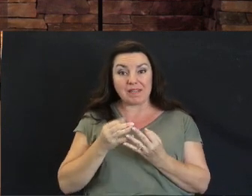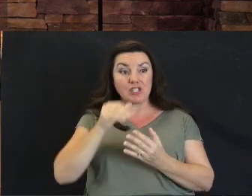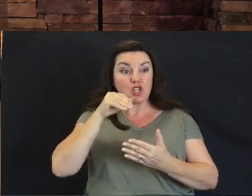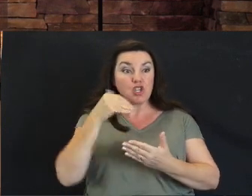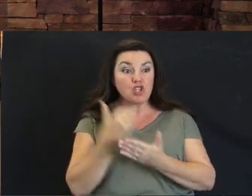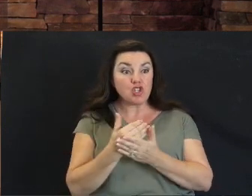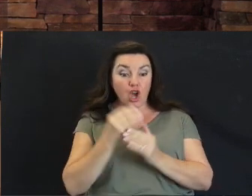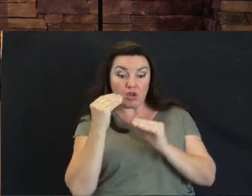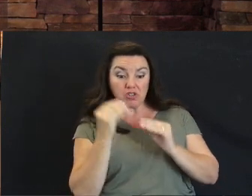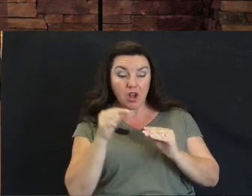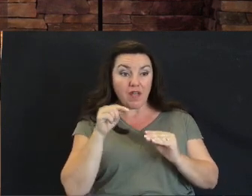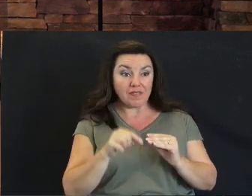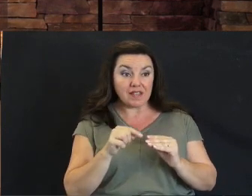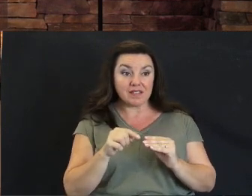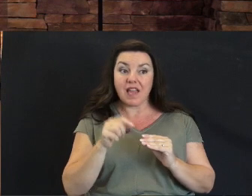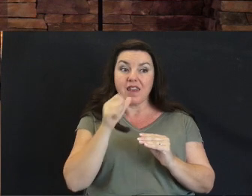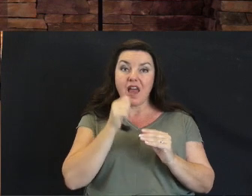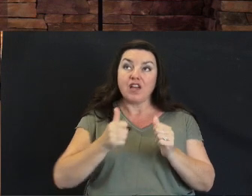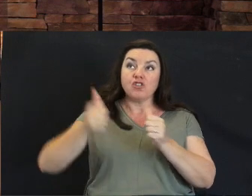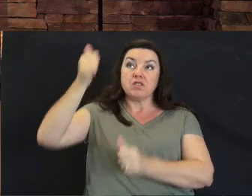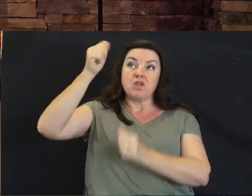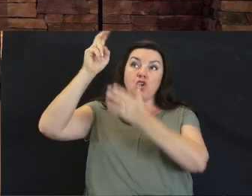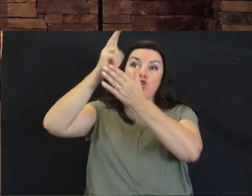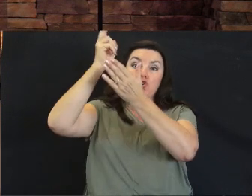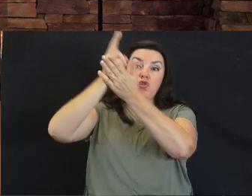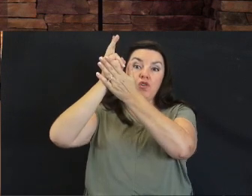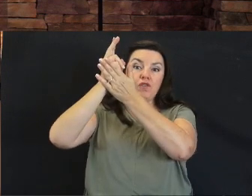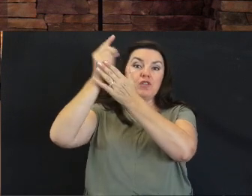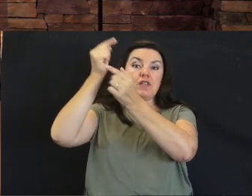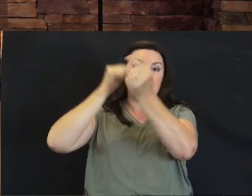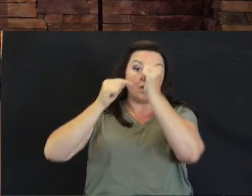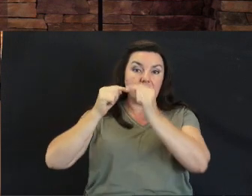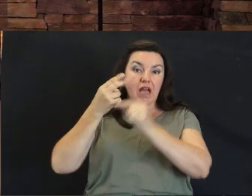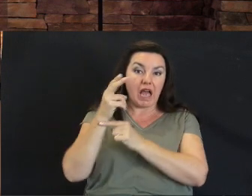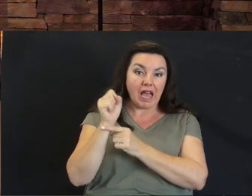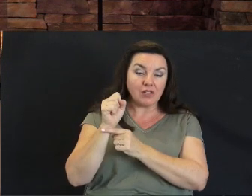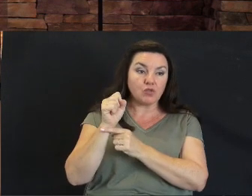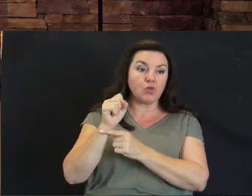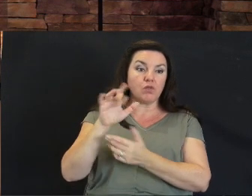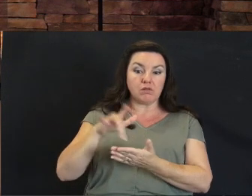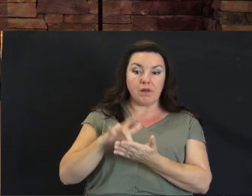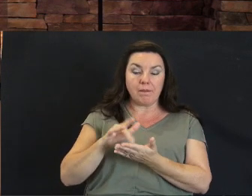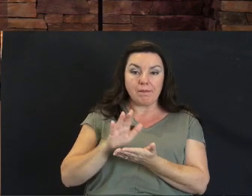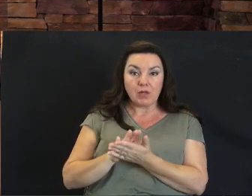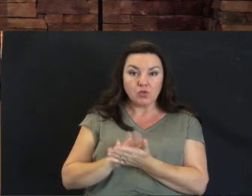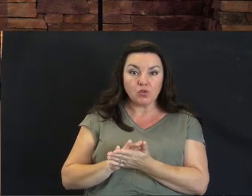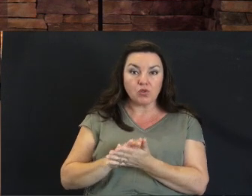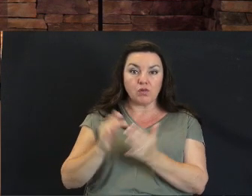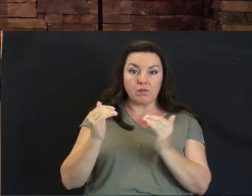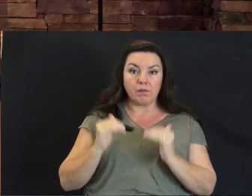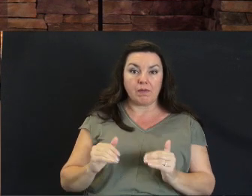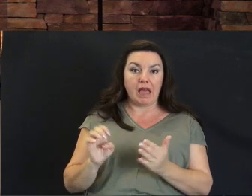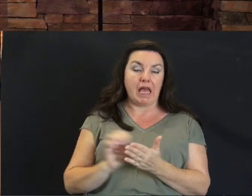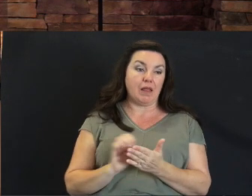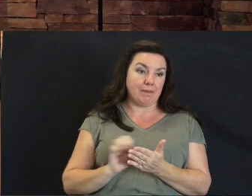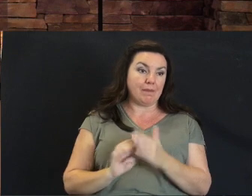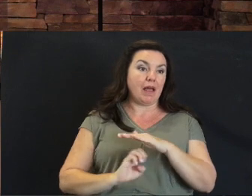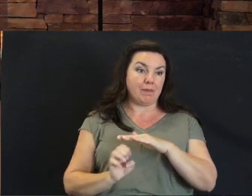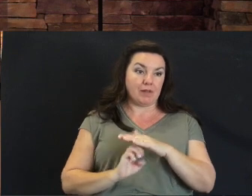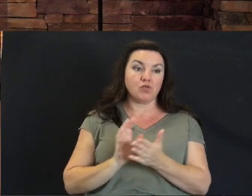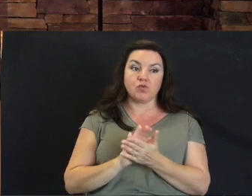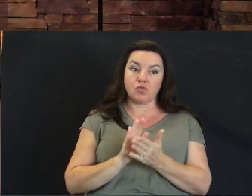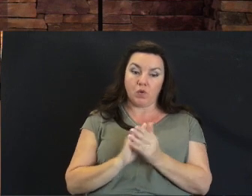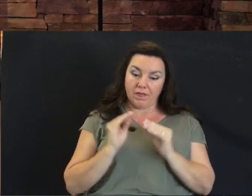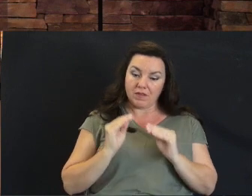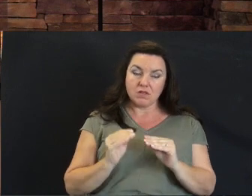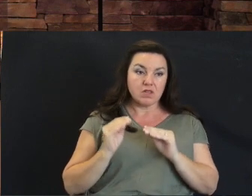schools And not just at the university level It's now at the high school It's now in the middle schools And yes, it is all the way down To the elementary schools As